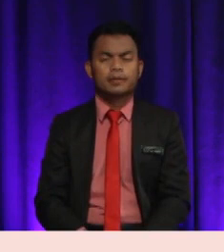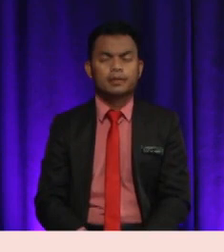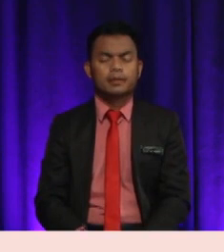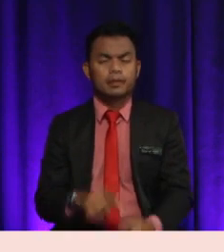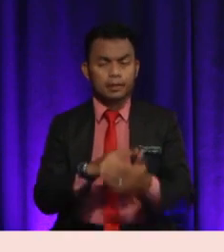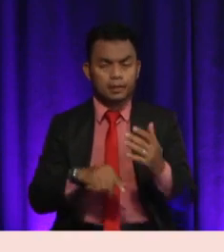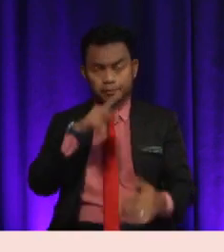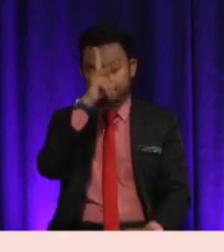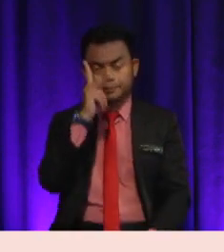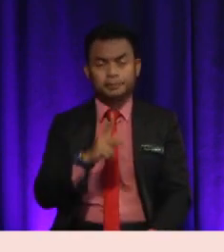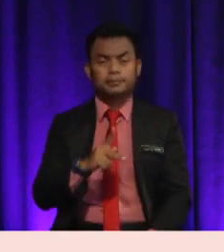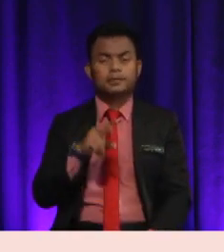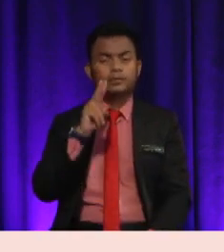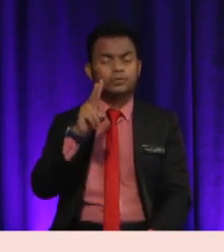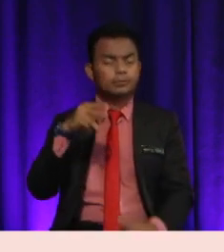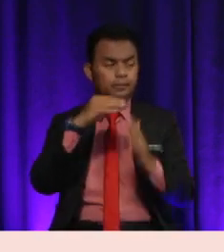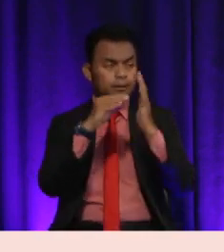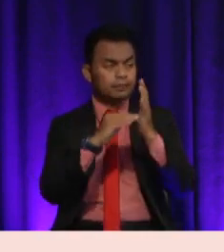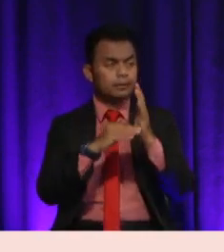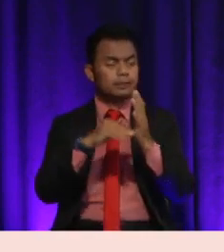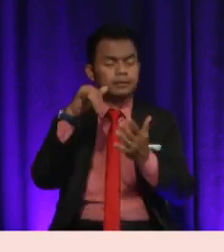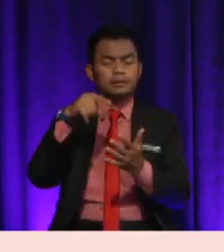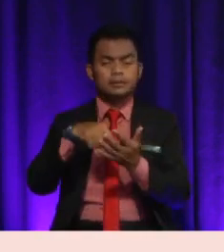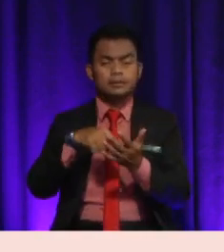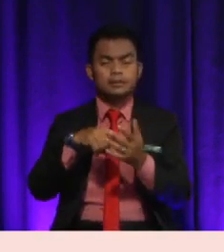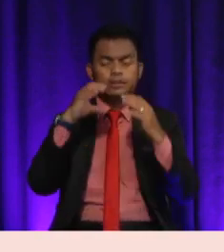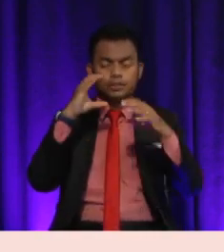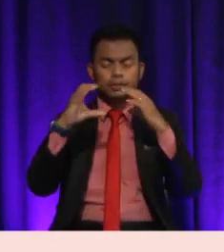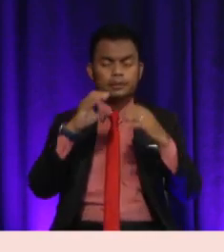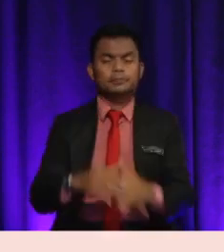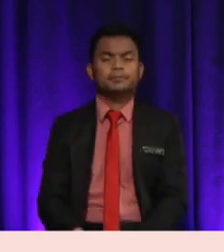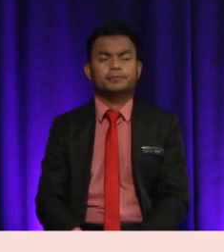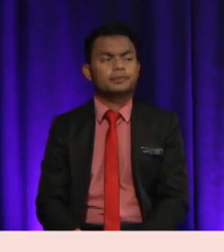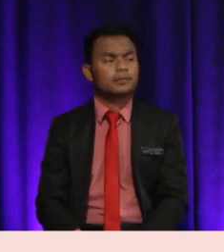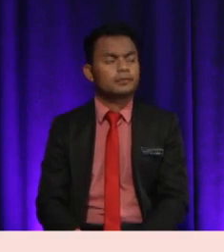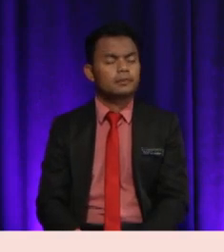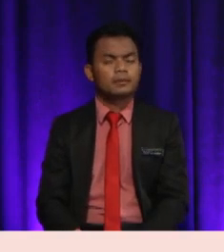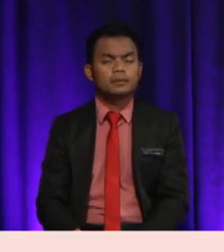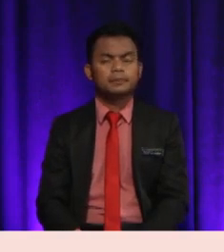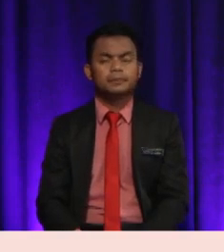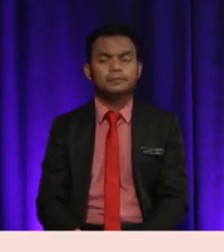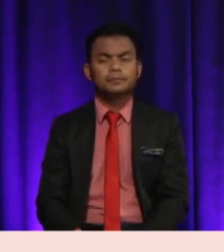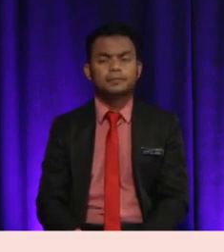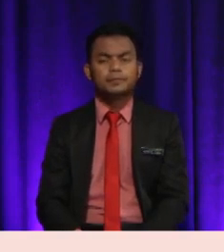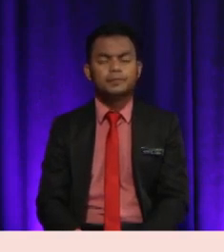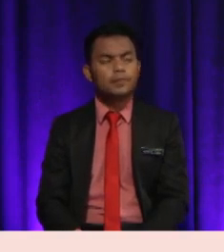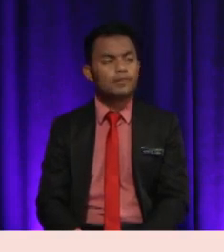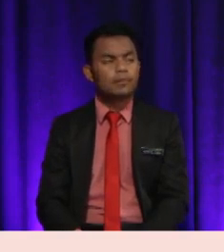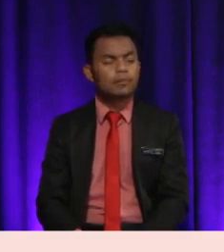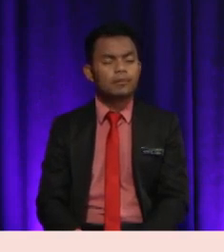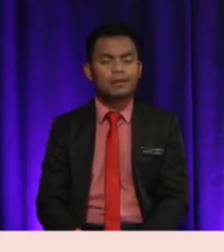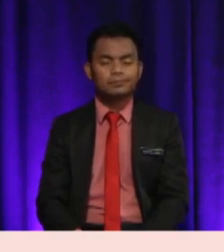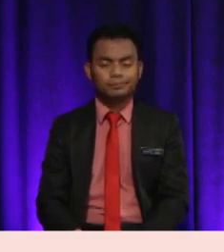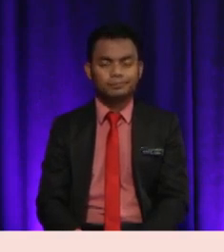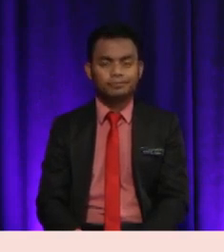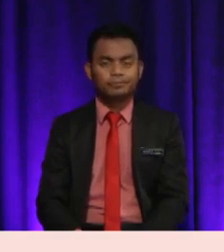2 paragraphs talking about? These 2 paragraphs are talking about strange experiences that happened after Sarah's death, but